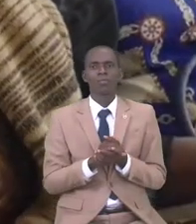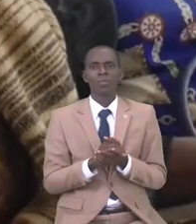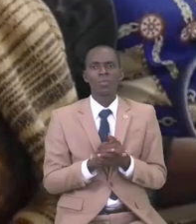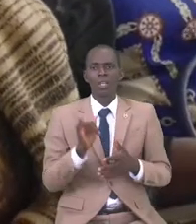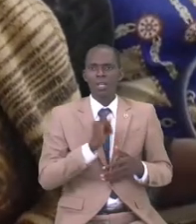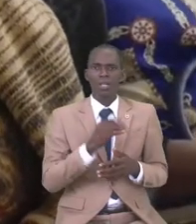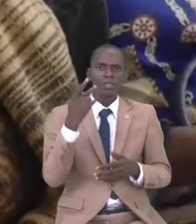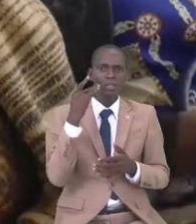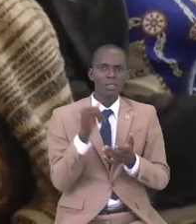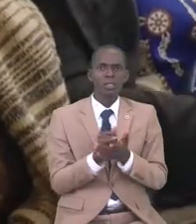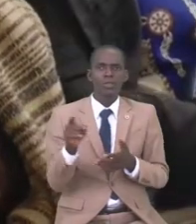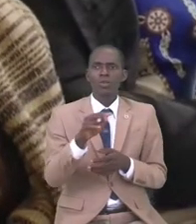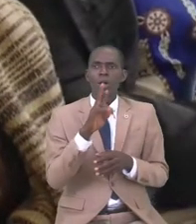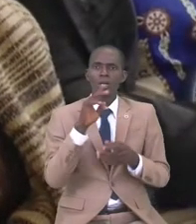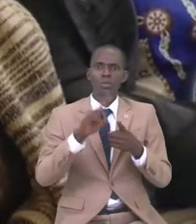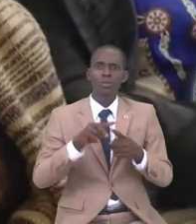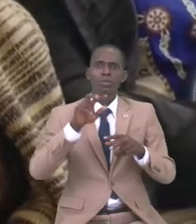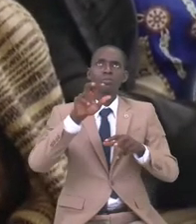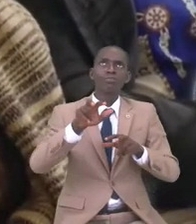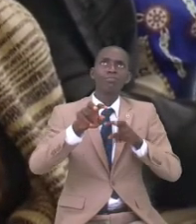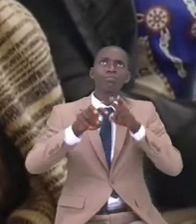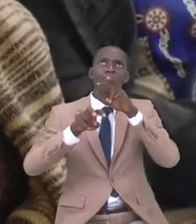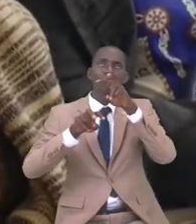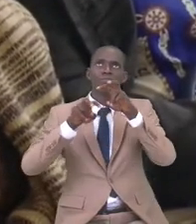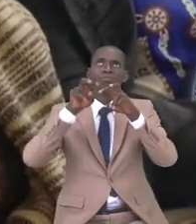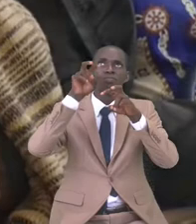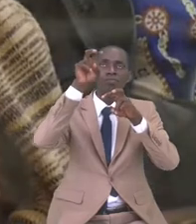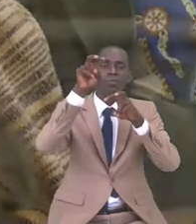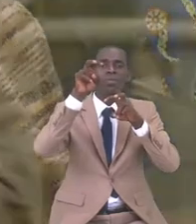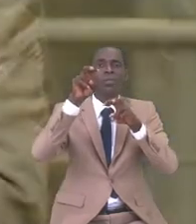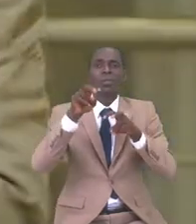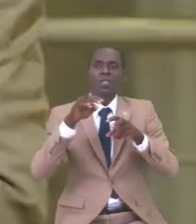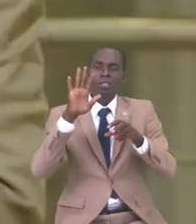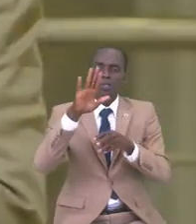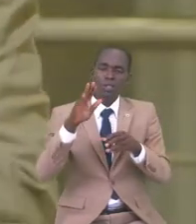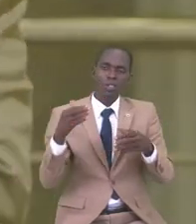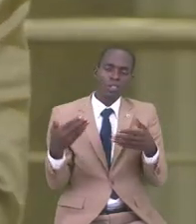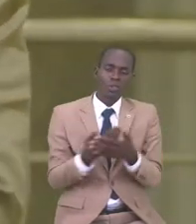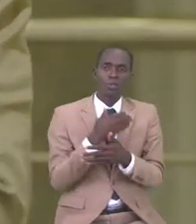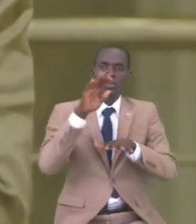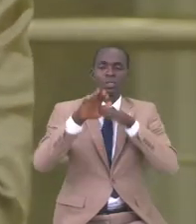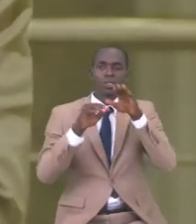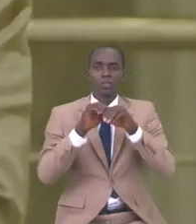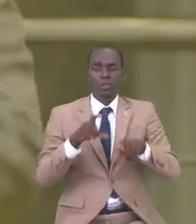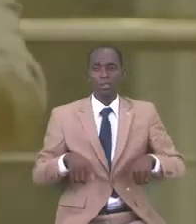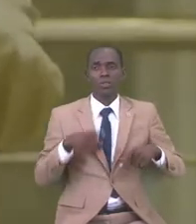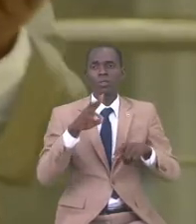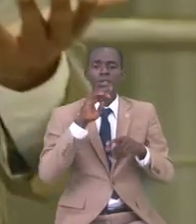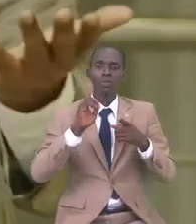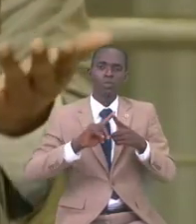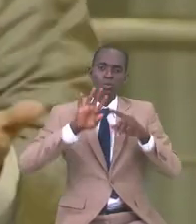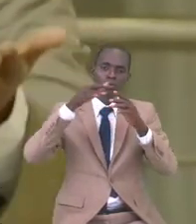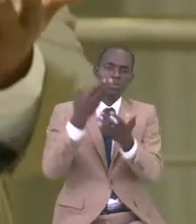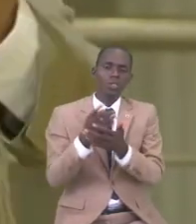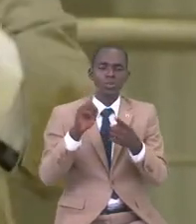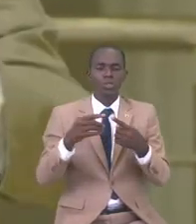are to climb the next rung on your ladder. You are to get to the next level in your profession. And before